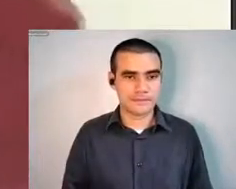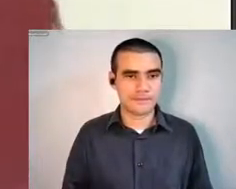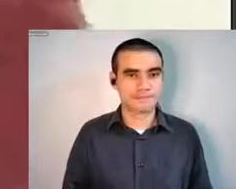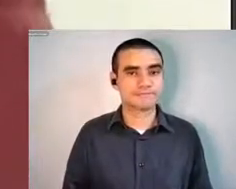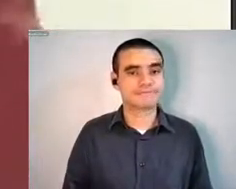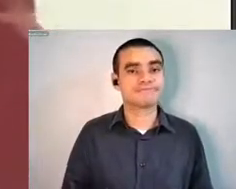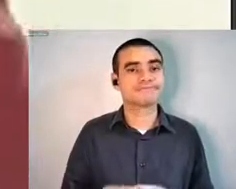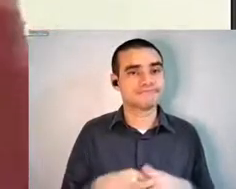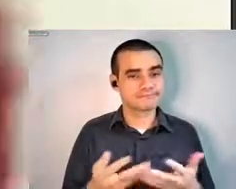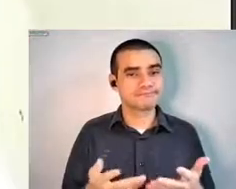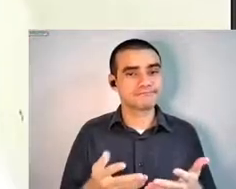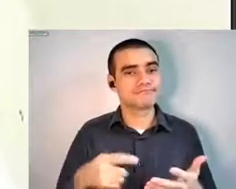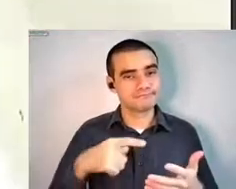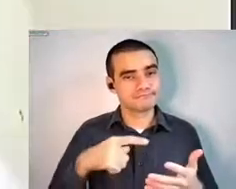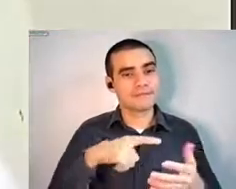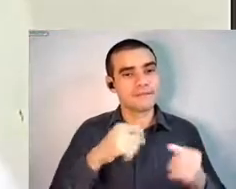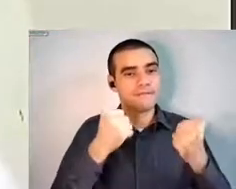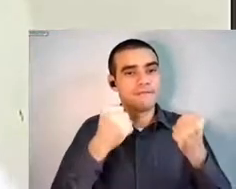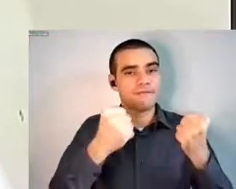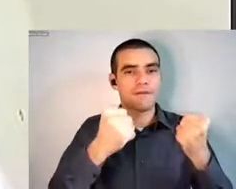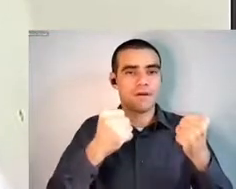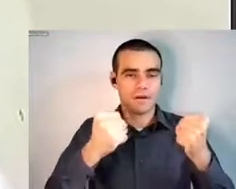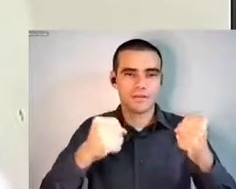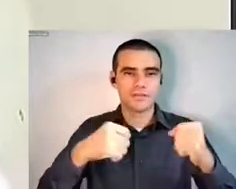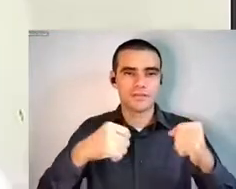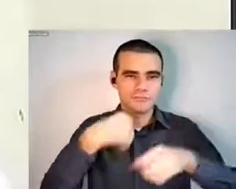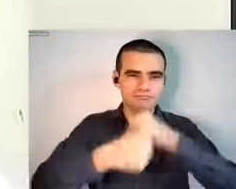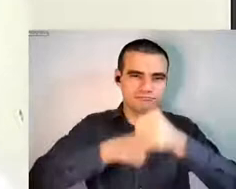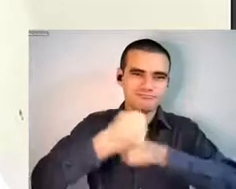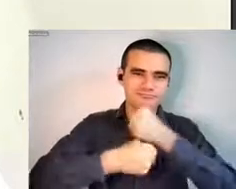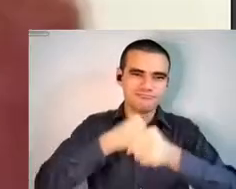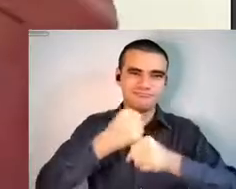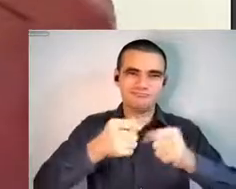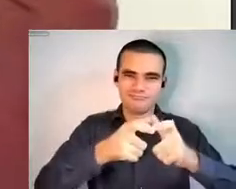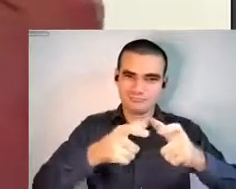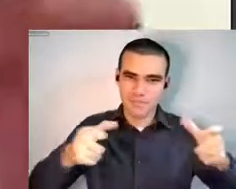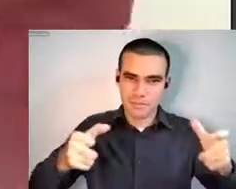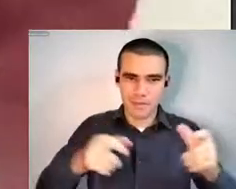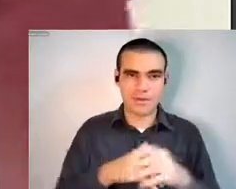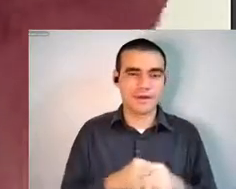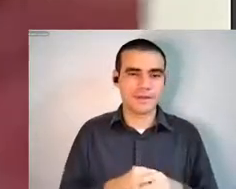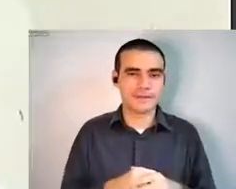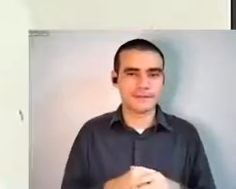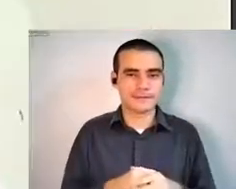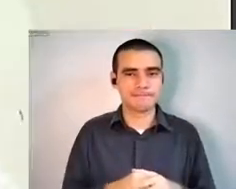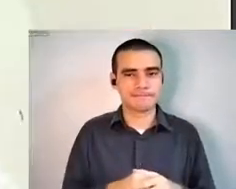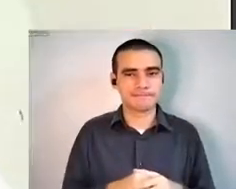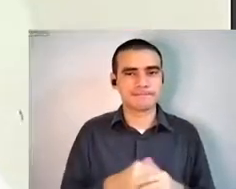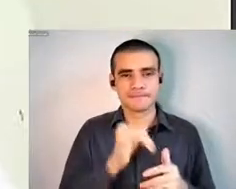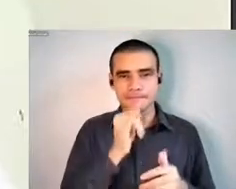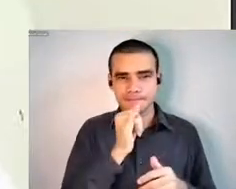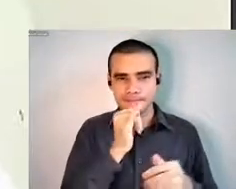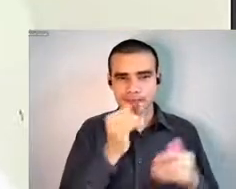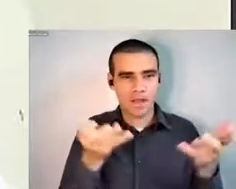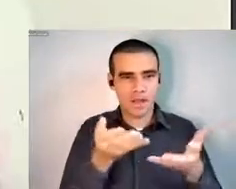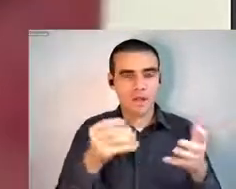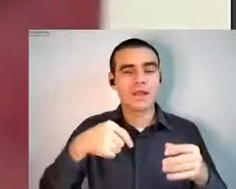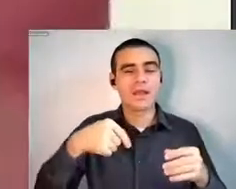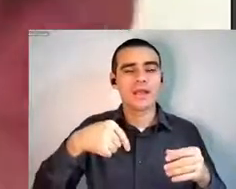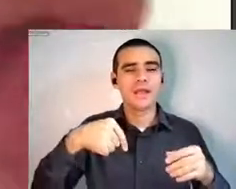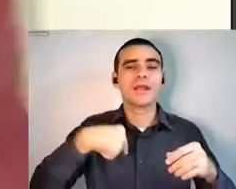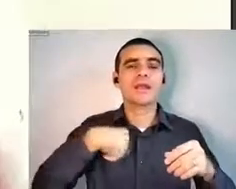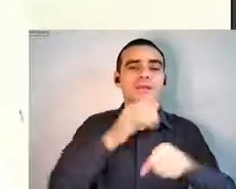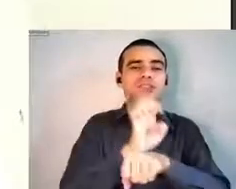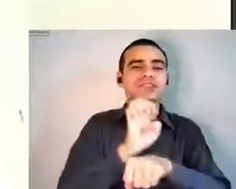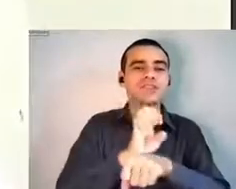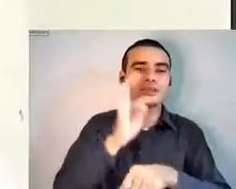in past times. This is growing in force. I could give the example. Right now,